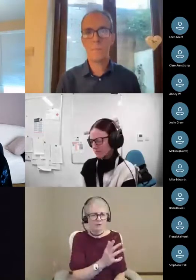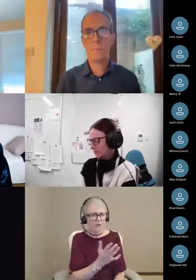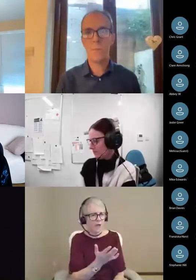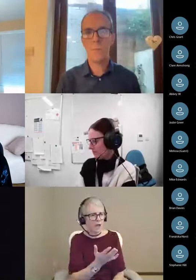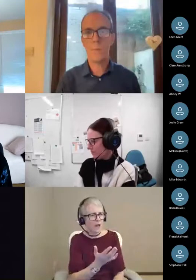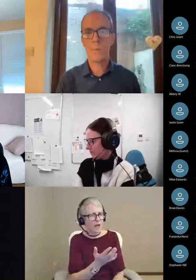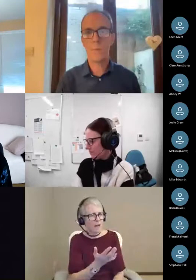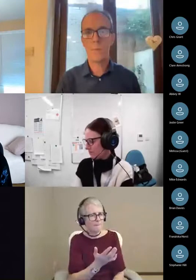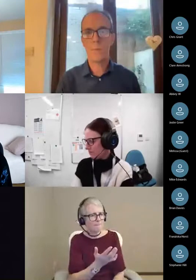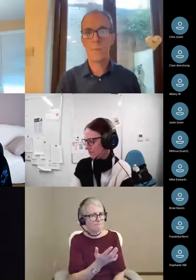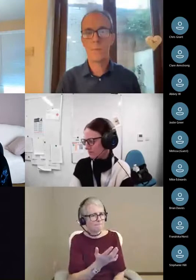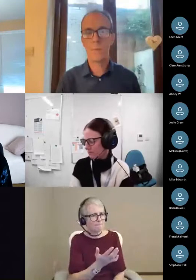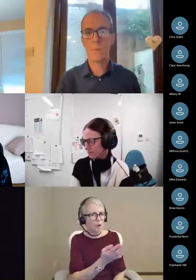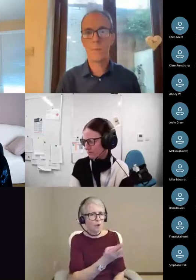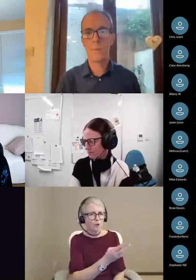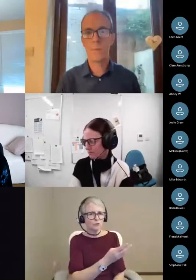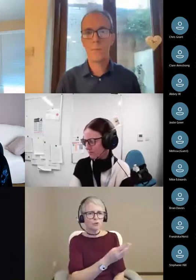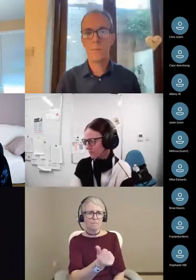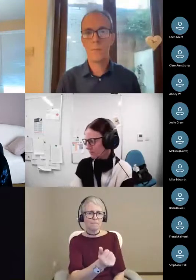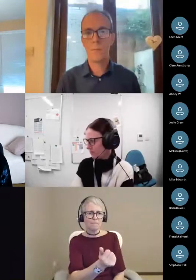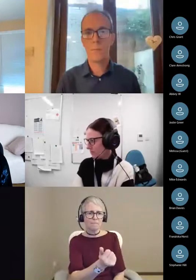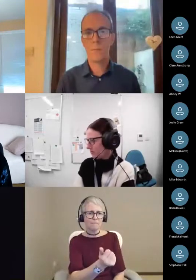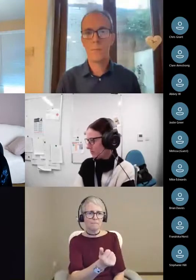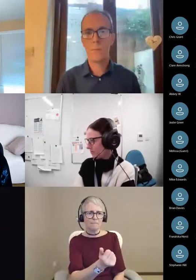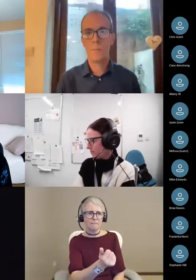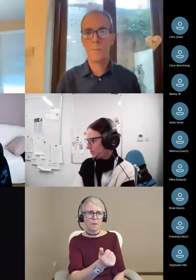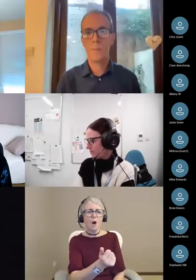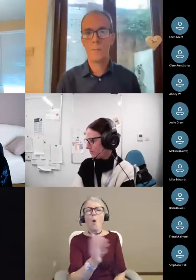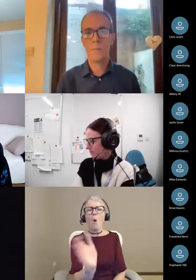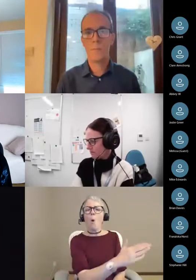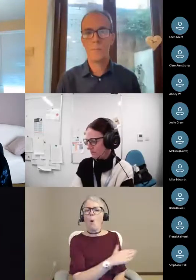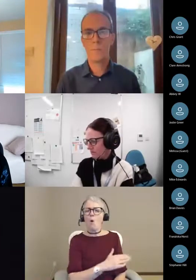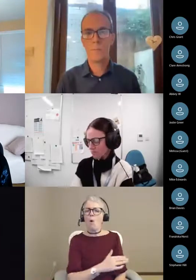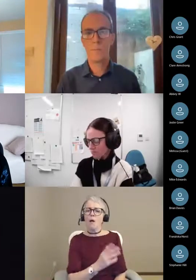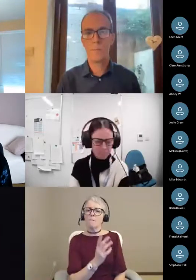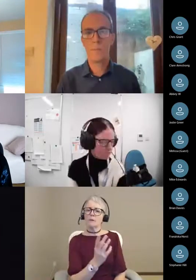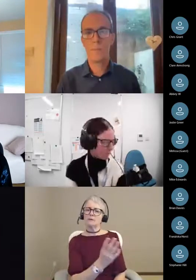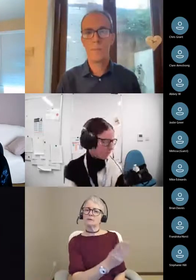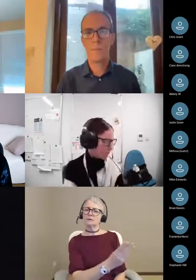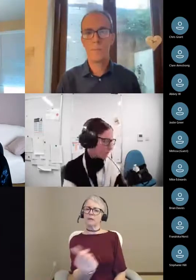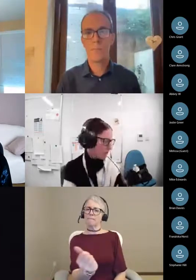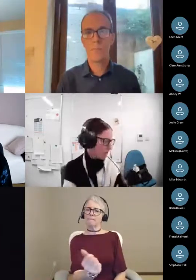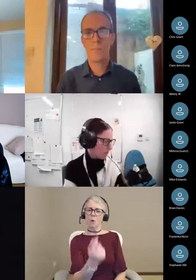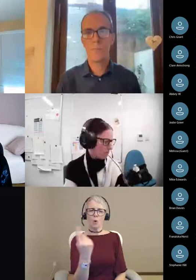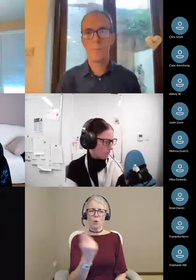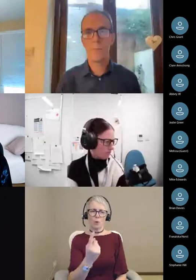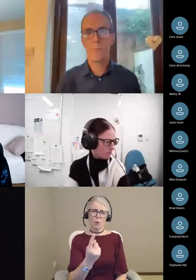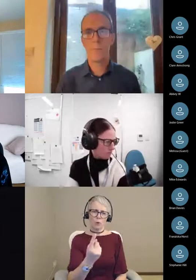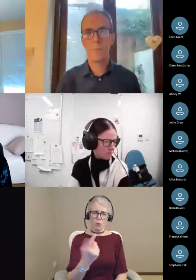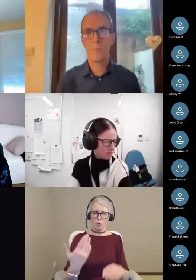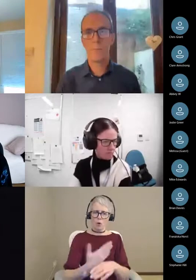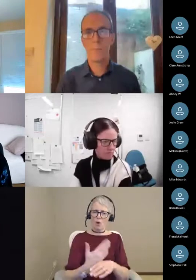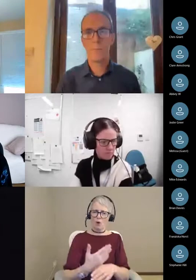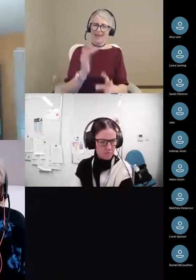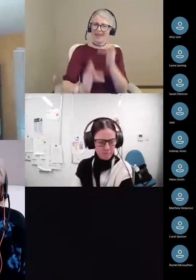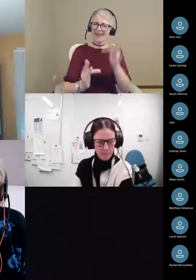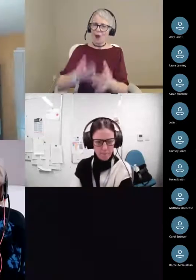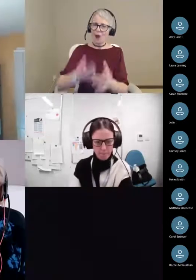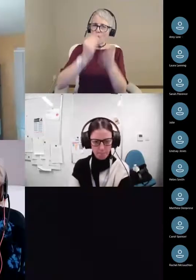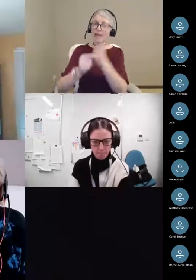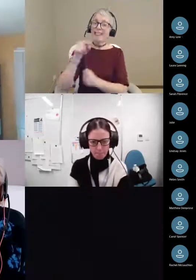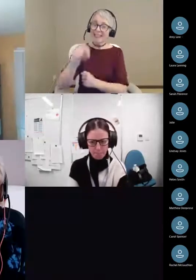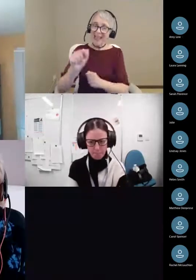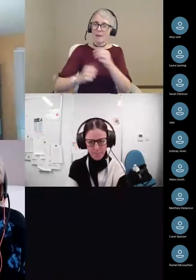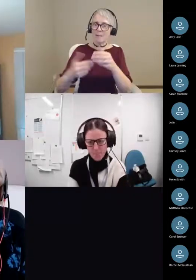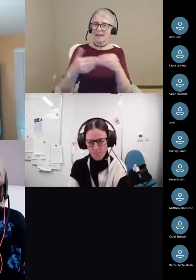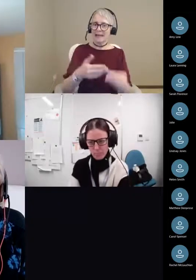really rewarding to see that some of the individuals, not all, but some of the folks that are in the e-learning world are actually help leading that,